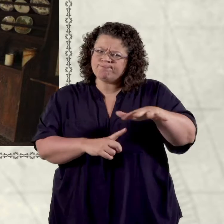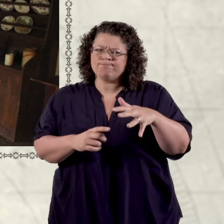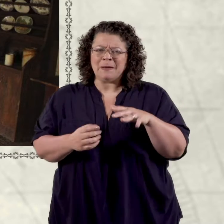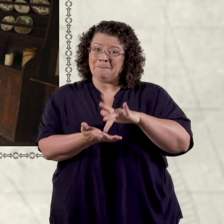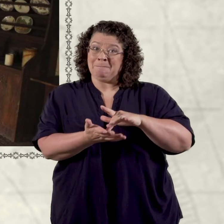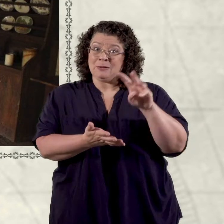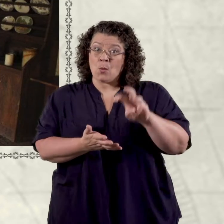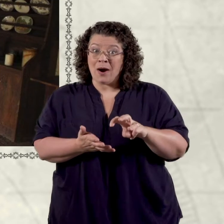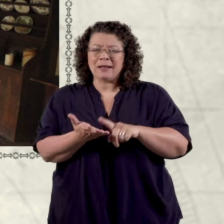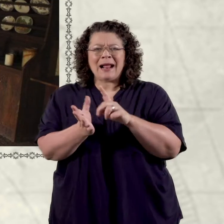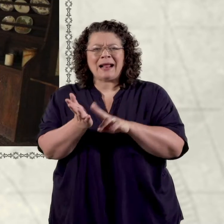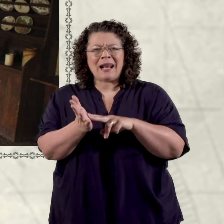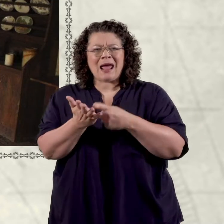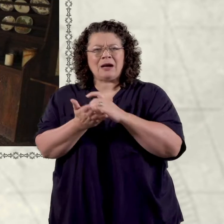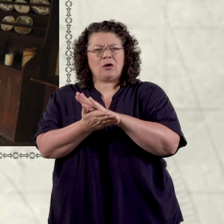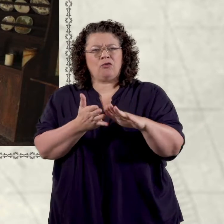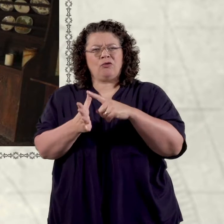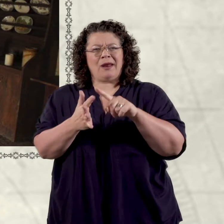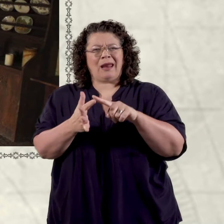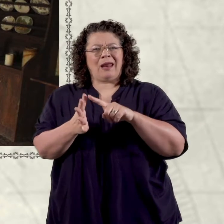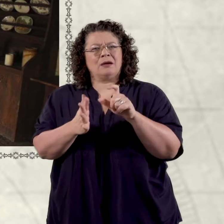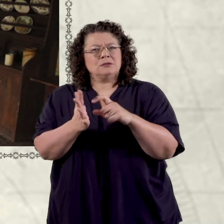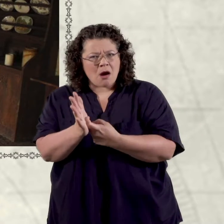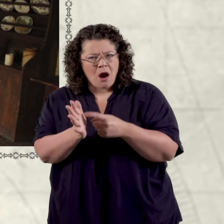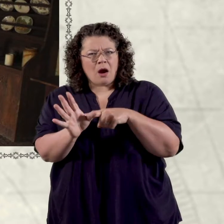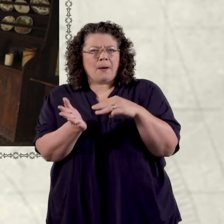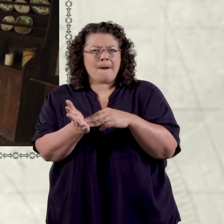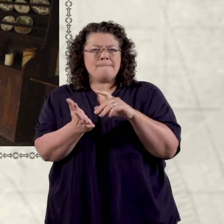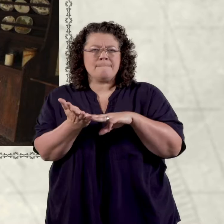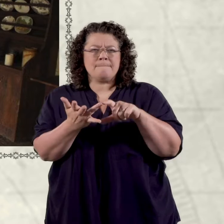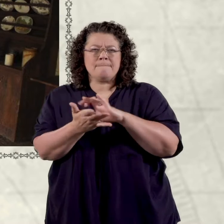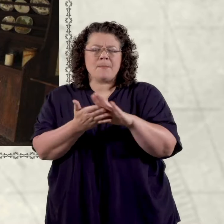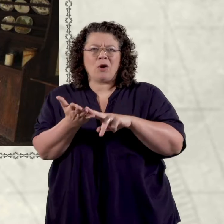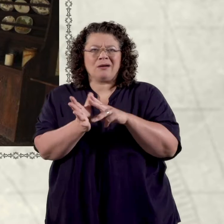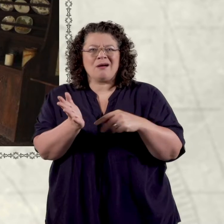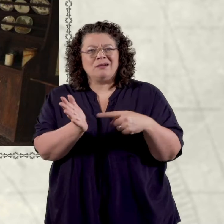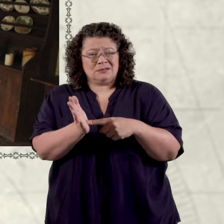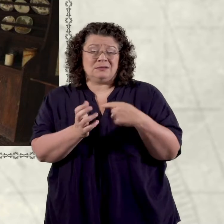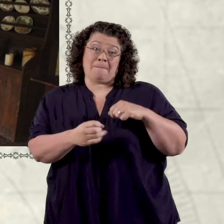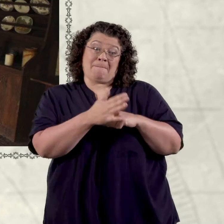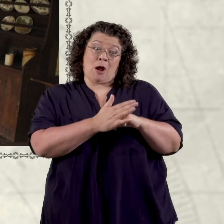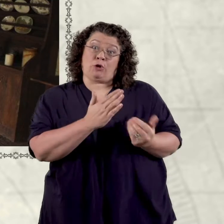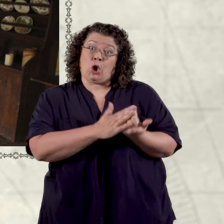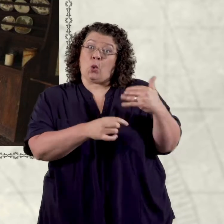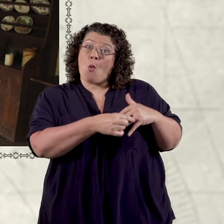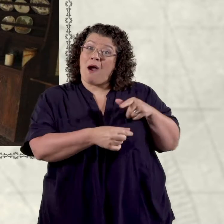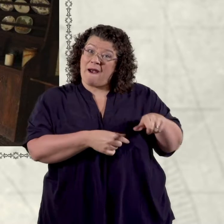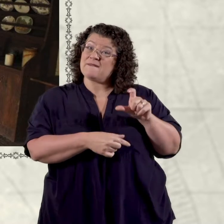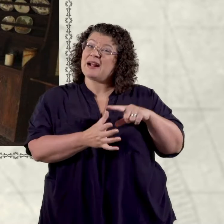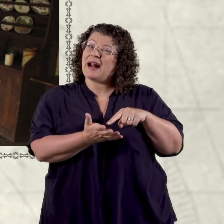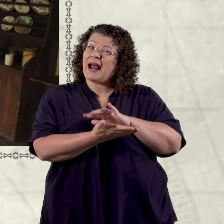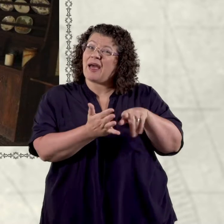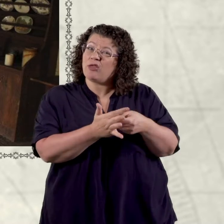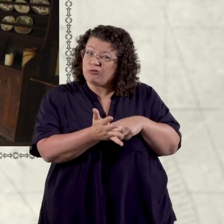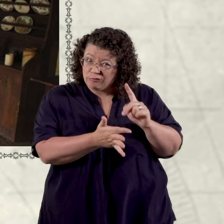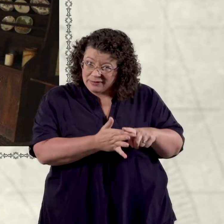mid-Wales called Llan y Mochnant. And I'd married my new wife, Catherine. We were sitting down for a